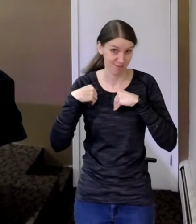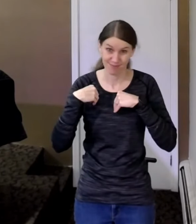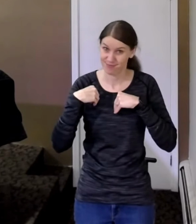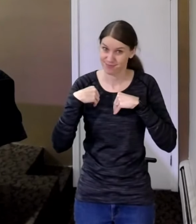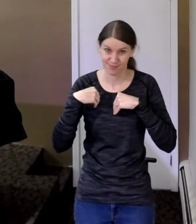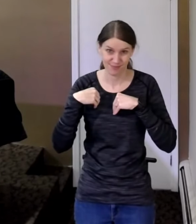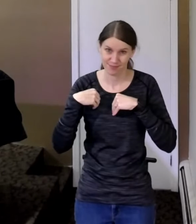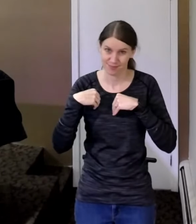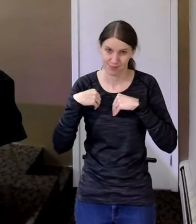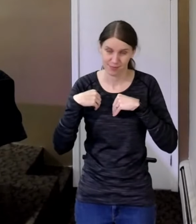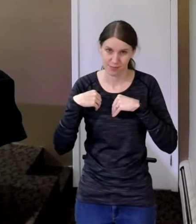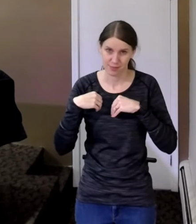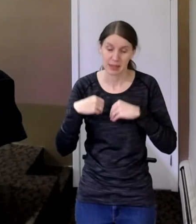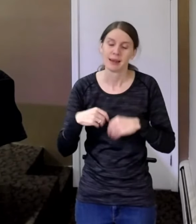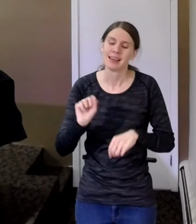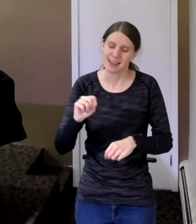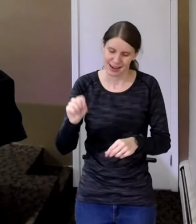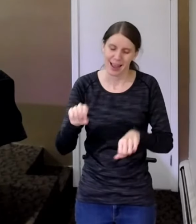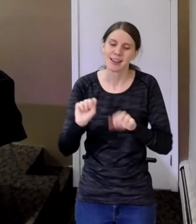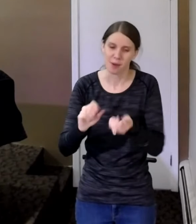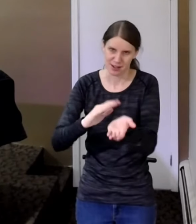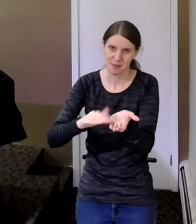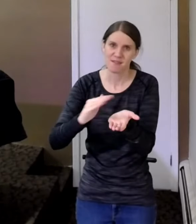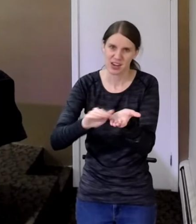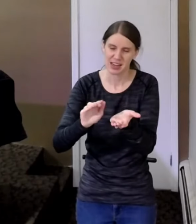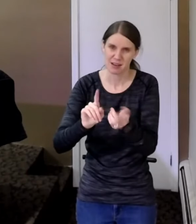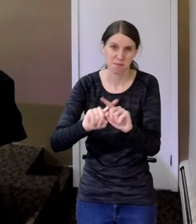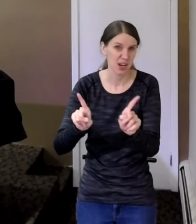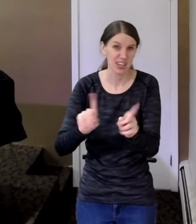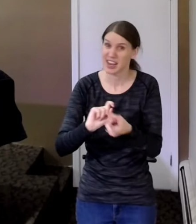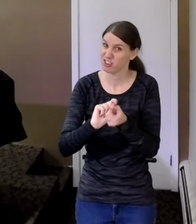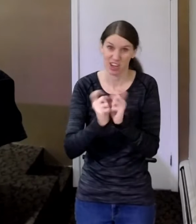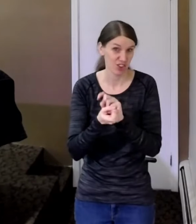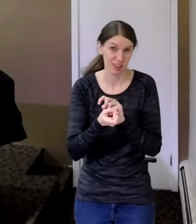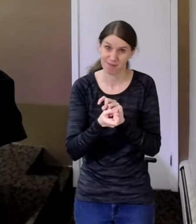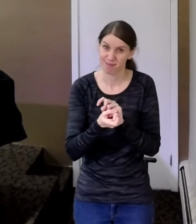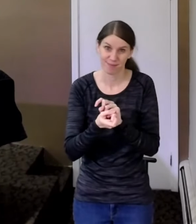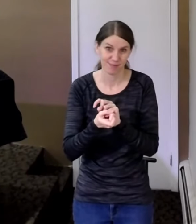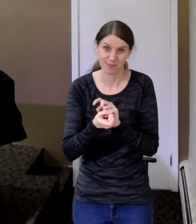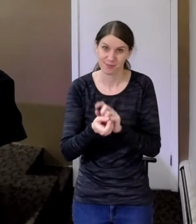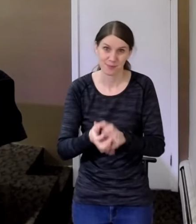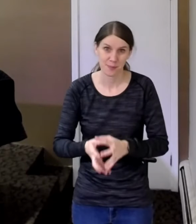You may be forgiven for it, but you can't take it back.